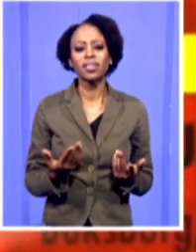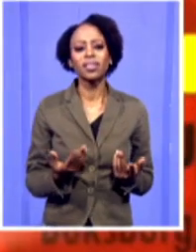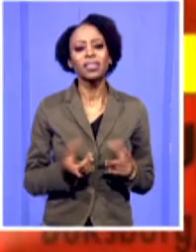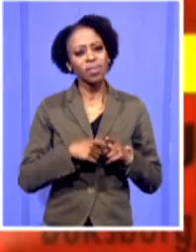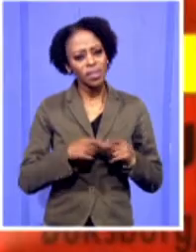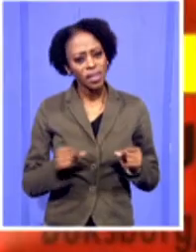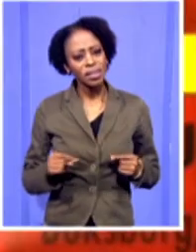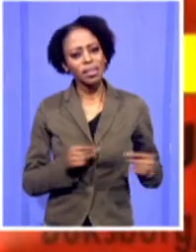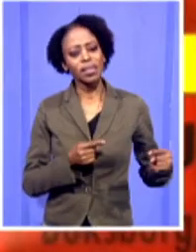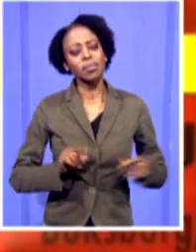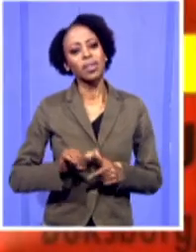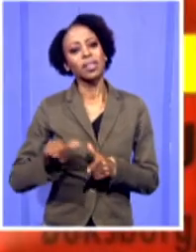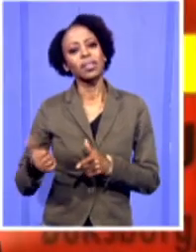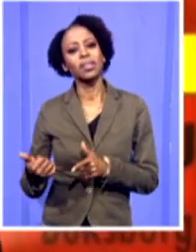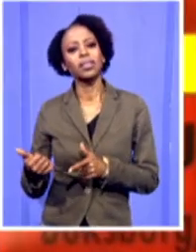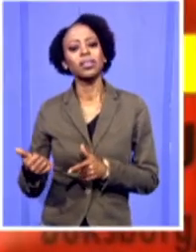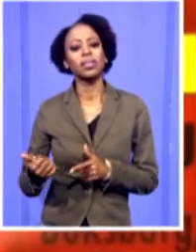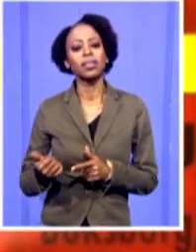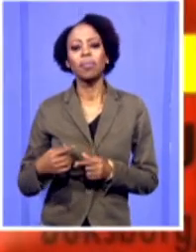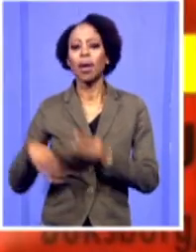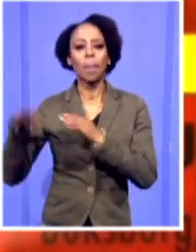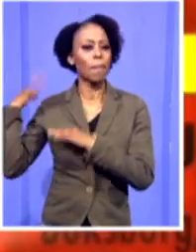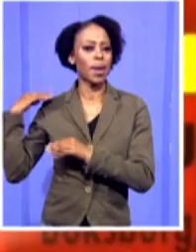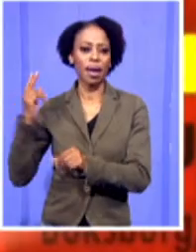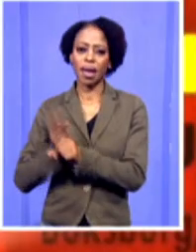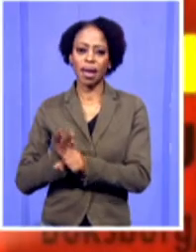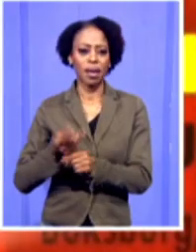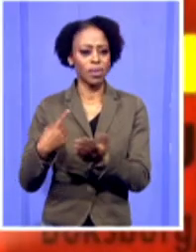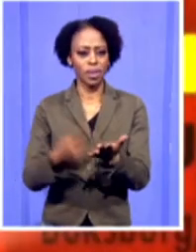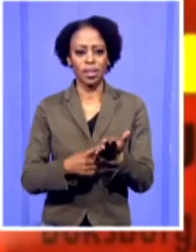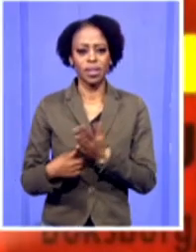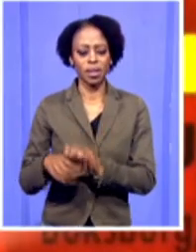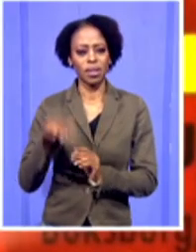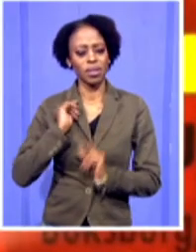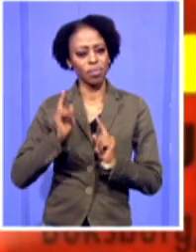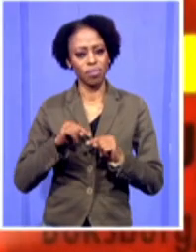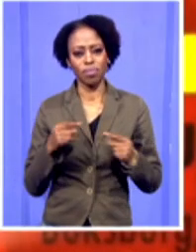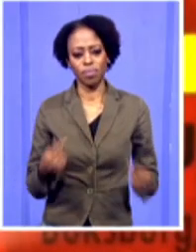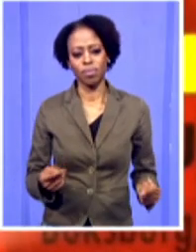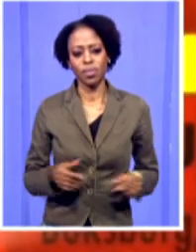your debate and then we can't go back to the discussion we had yesterday.